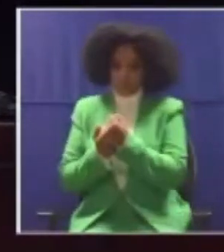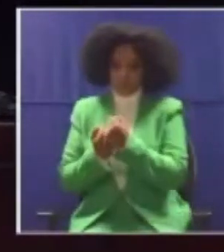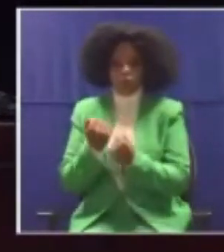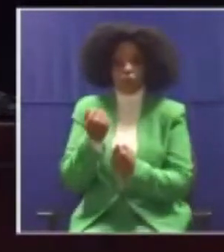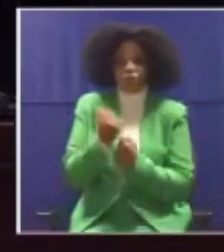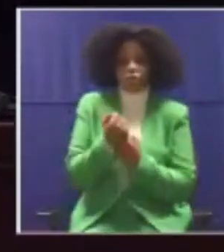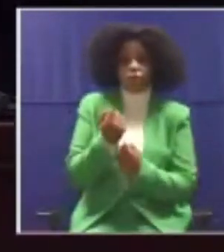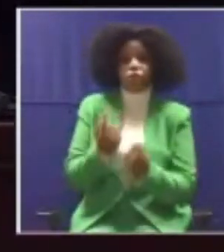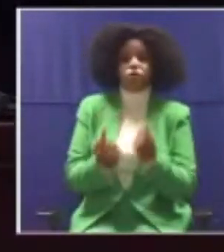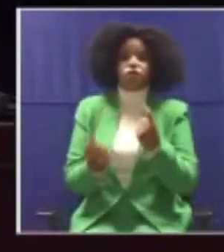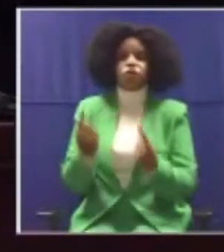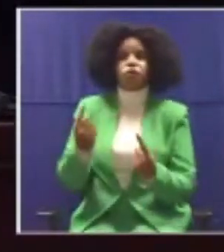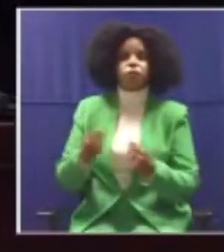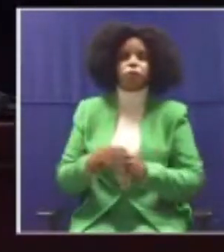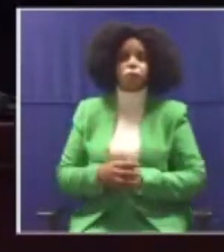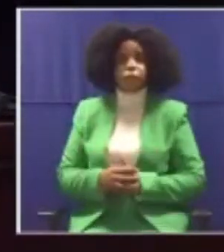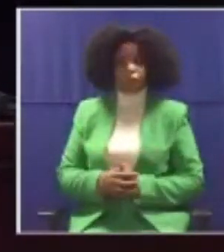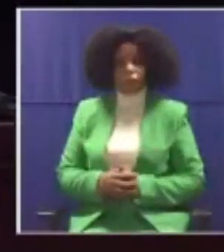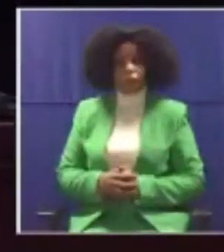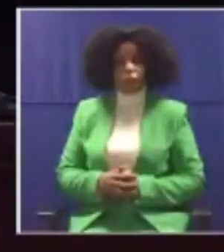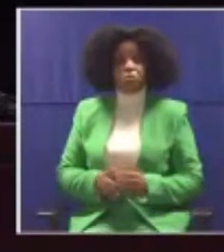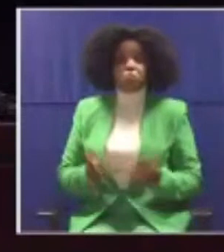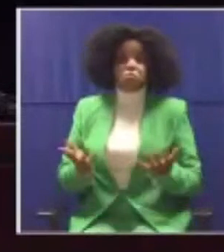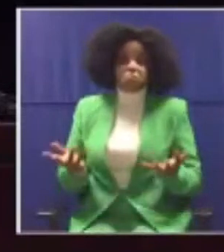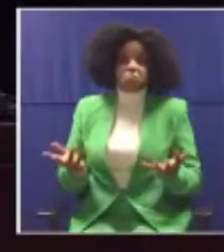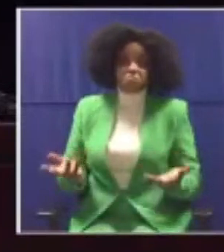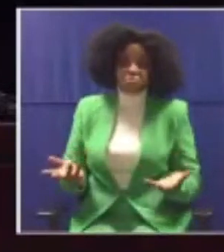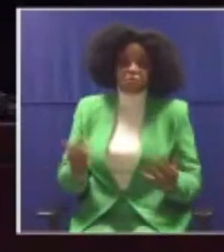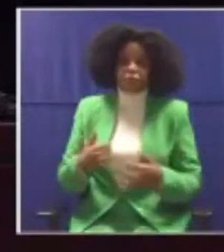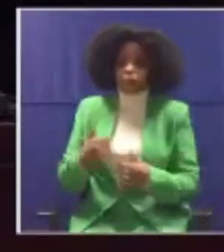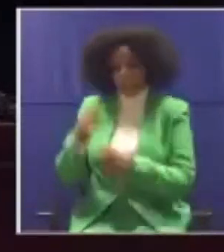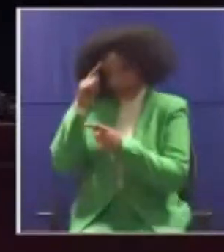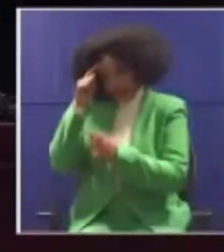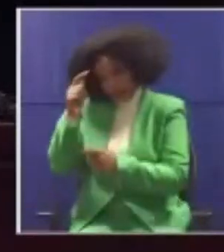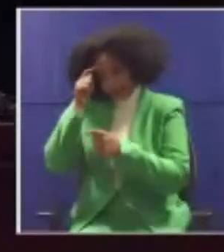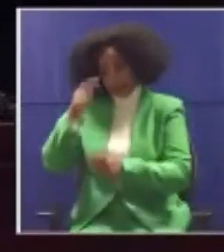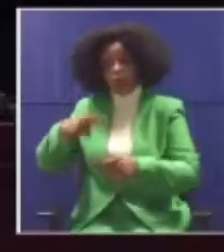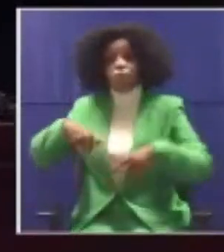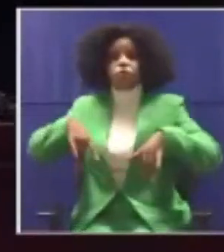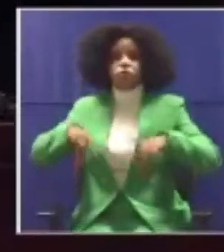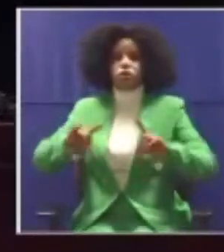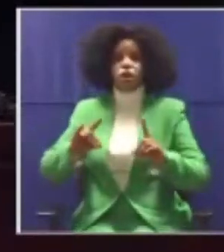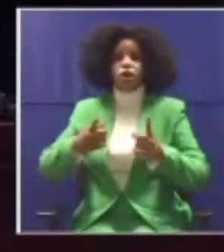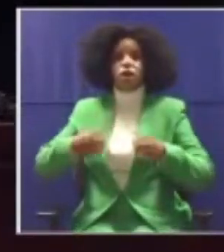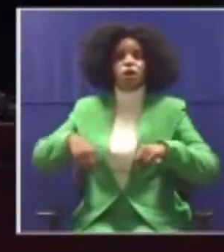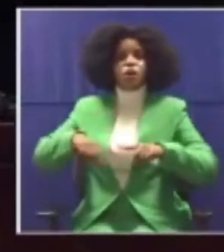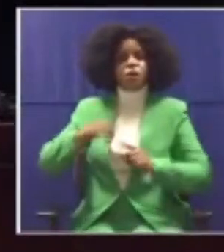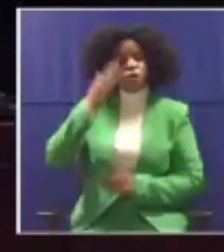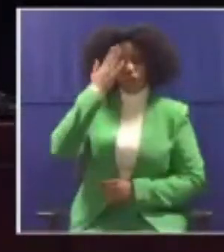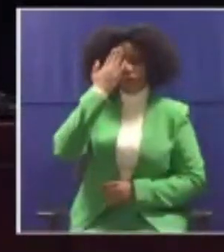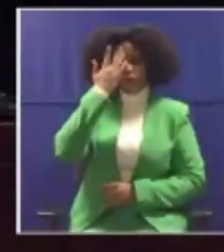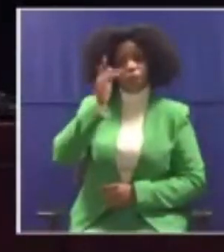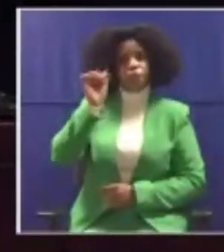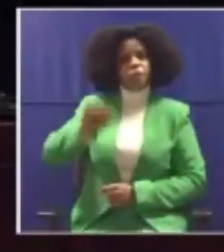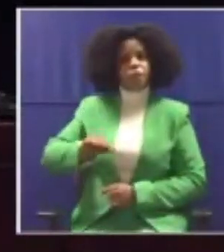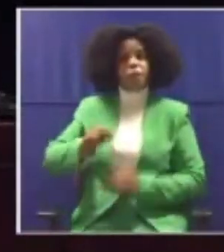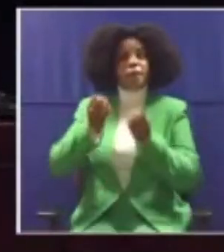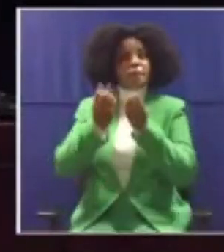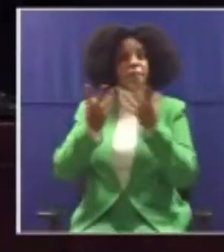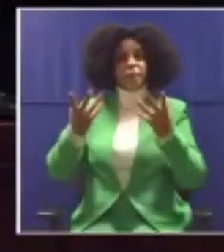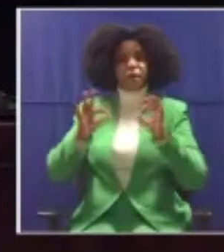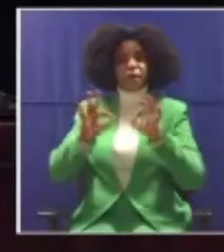ngabantu. However, Honorable Chair, we acknowledge that many families are facing serious challenges